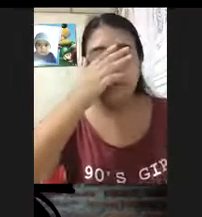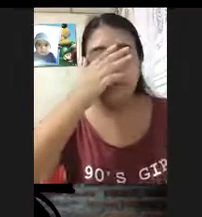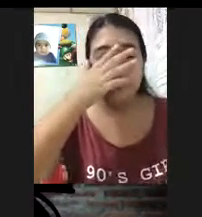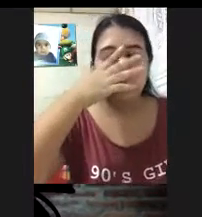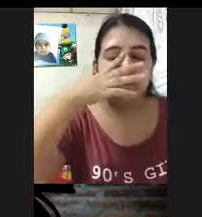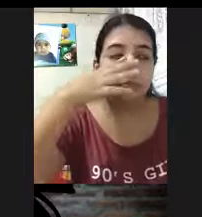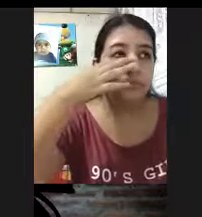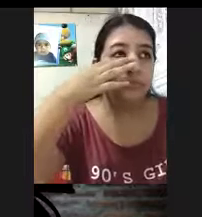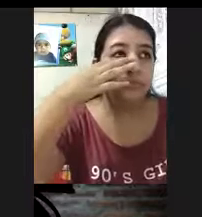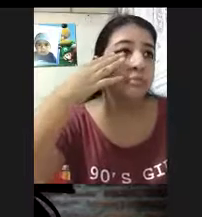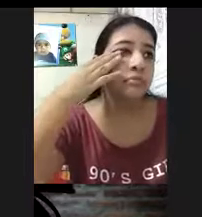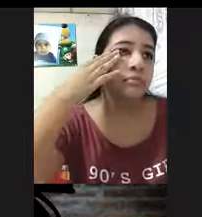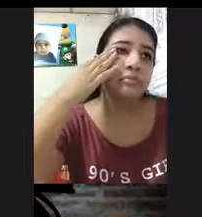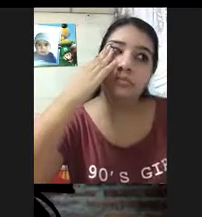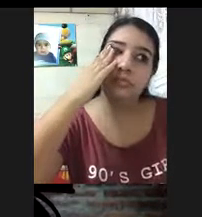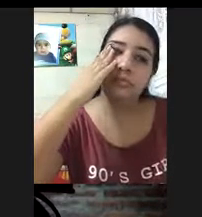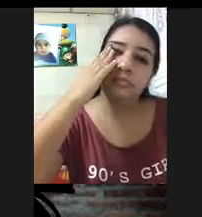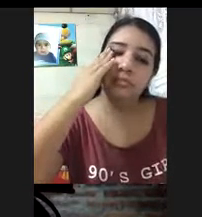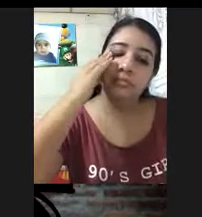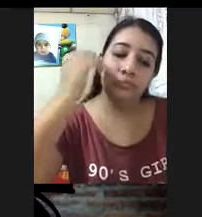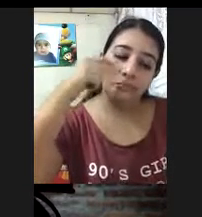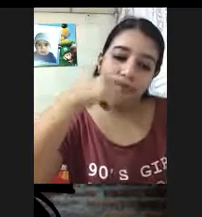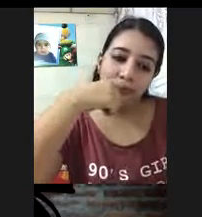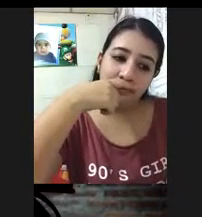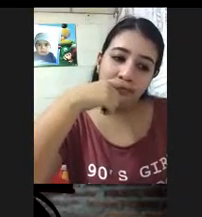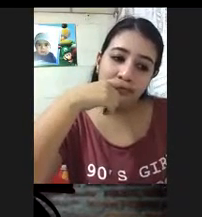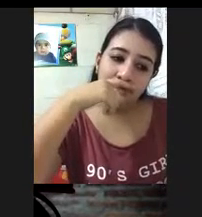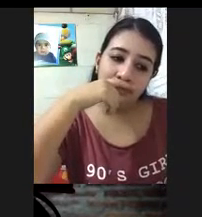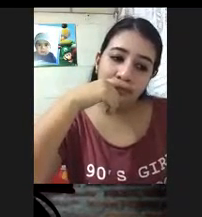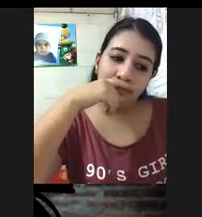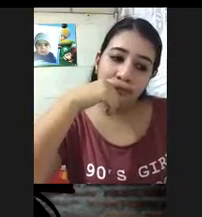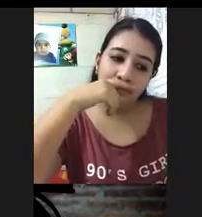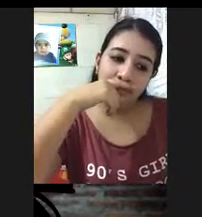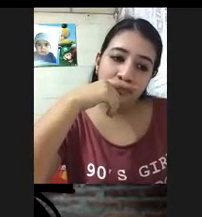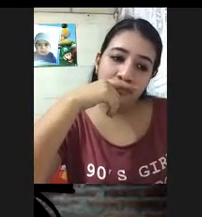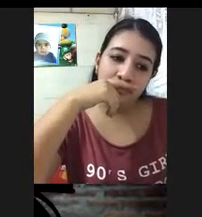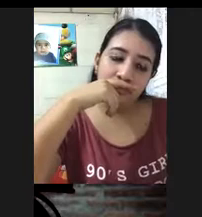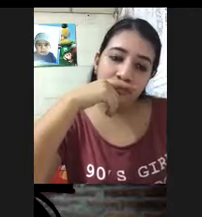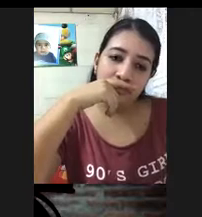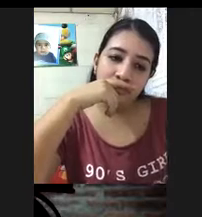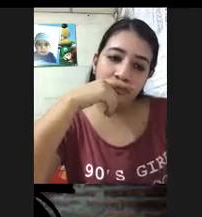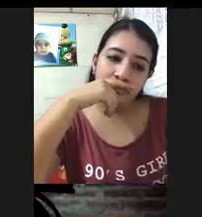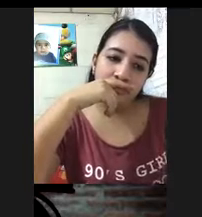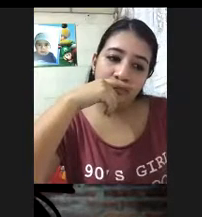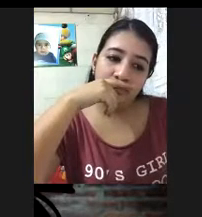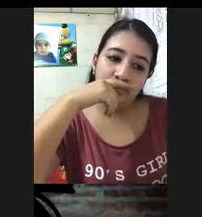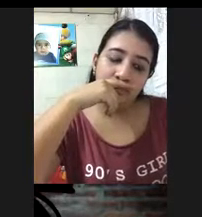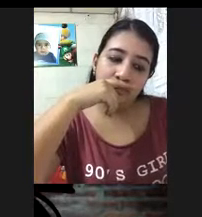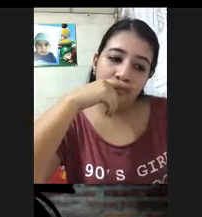Perfect, thank you. What about you, Eliani? Tell me, who schedules the events, the activities in your workplace?